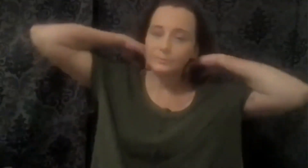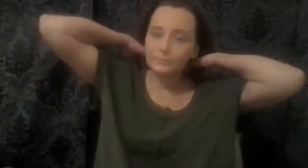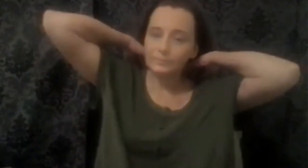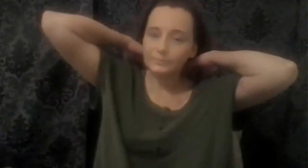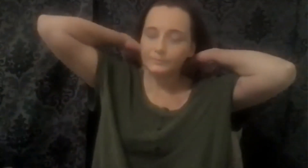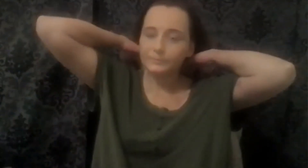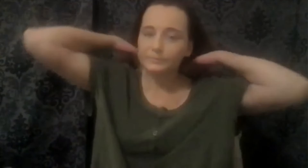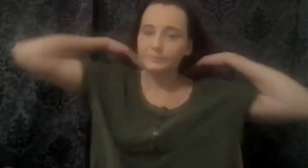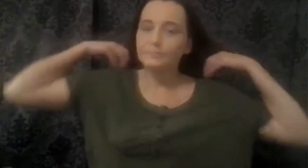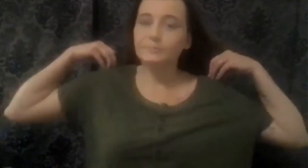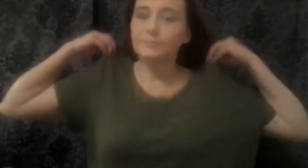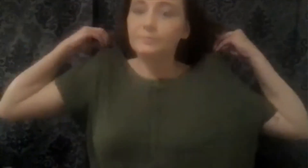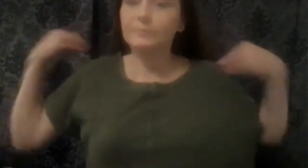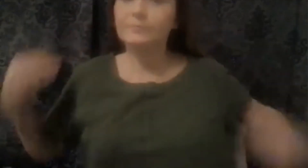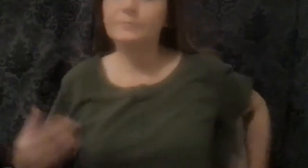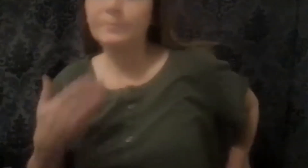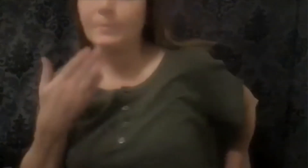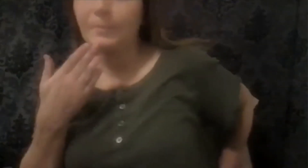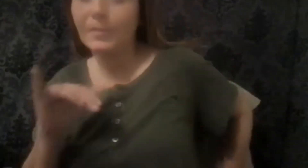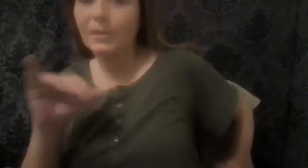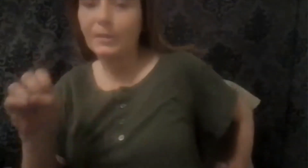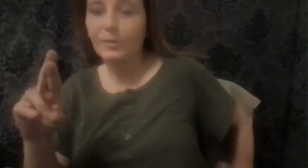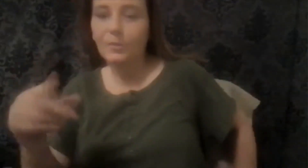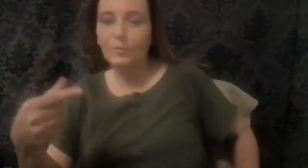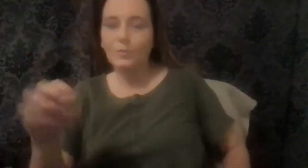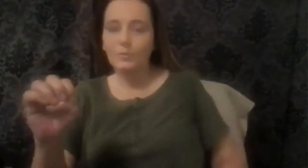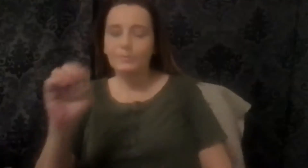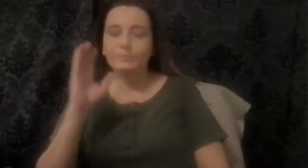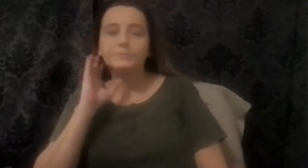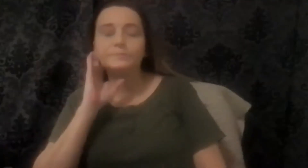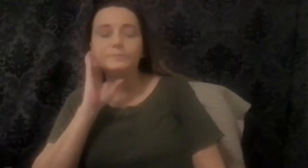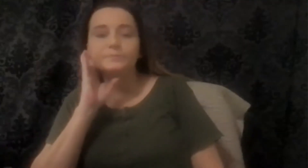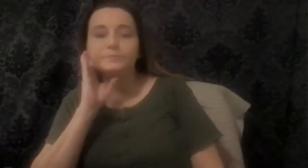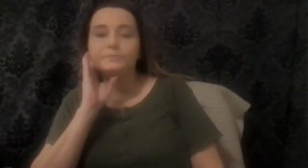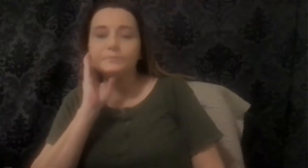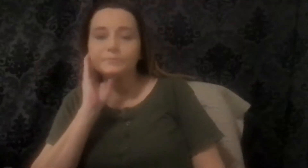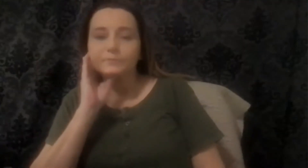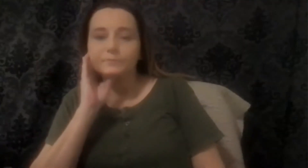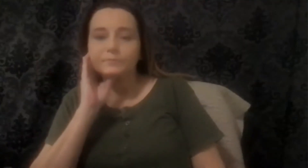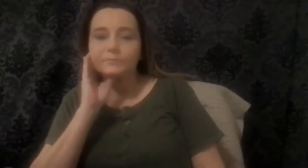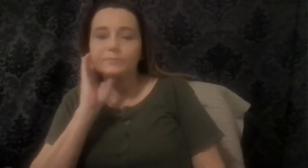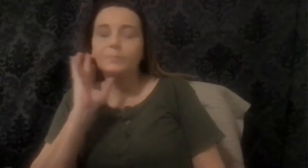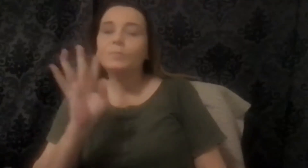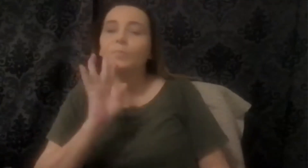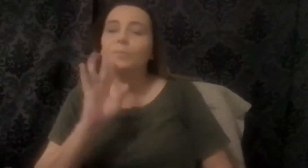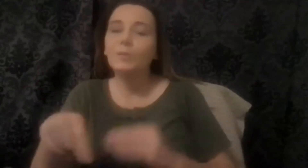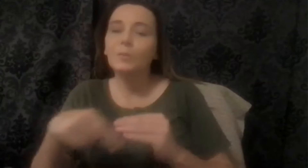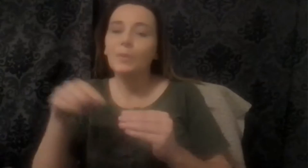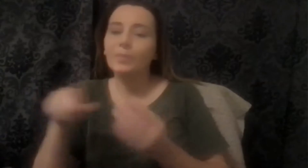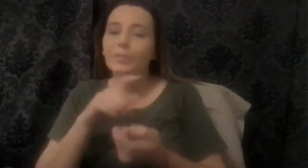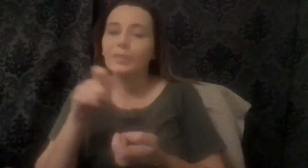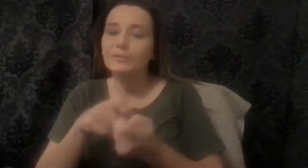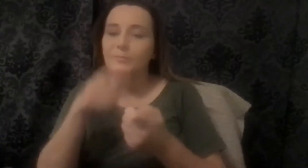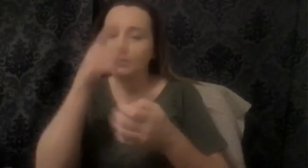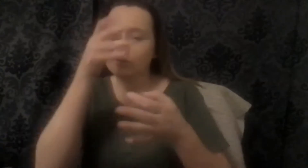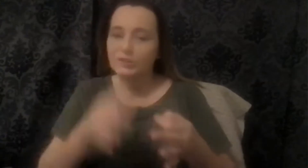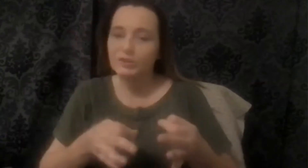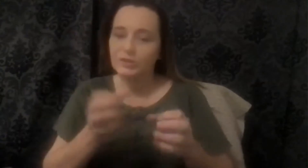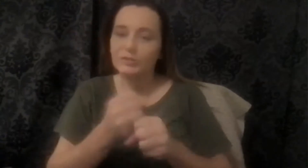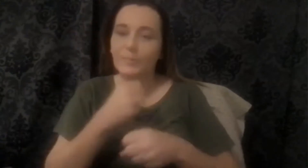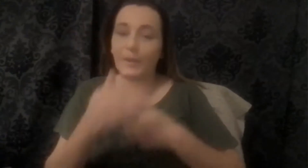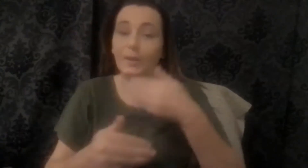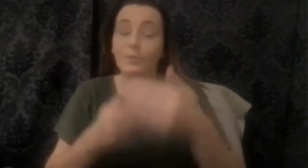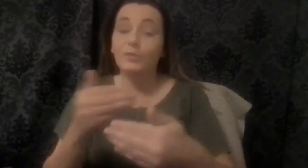Okay, thank you, Jorge. Okay, Let's talk about the specific decision and the decision-making process of that, Irene,